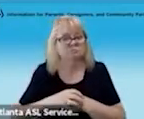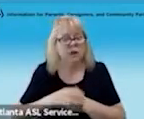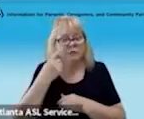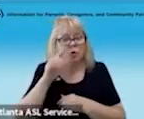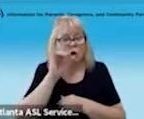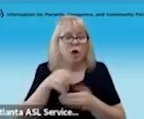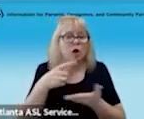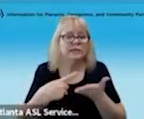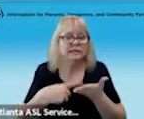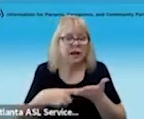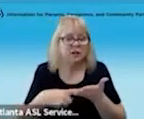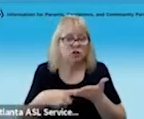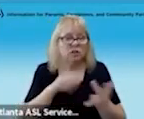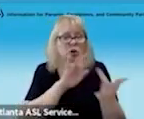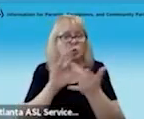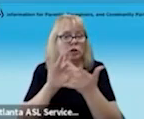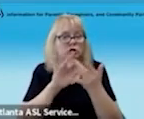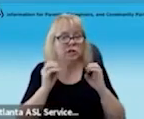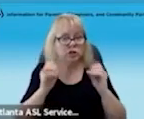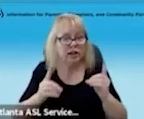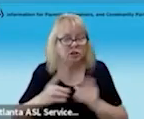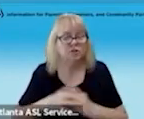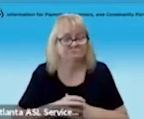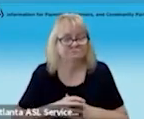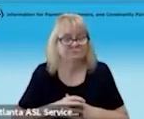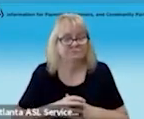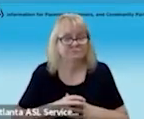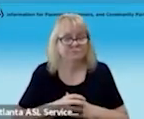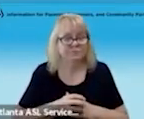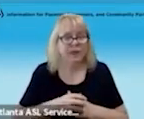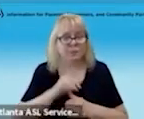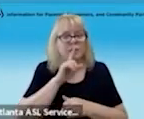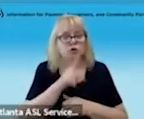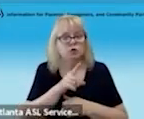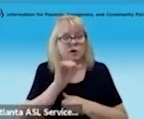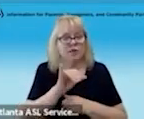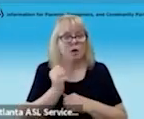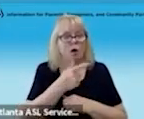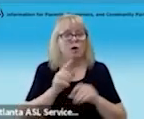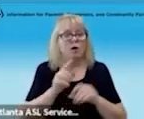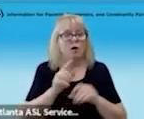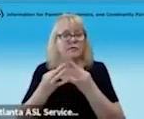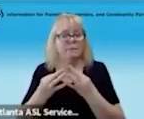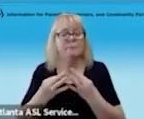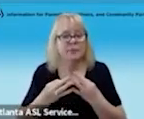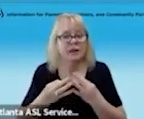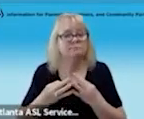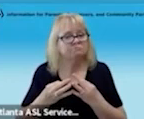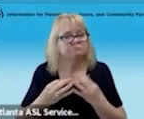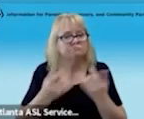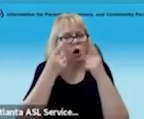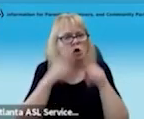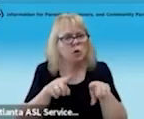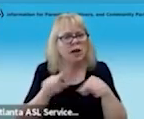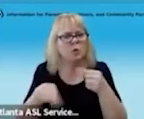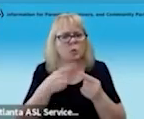family decisions, including health for the family, including children health as well. That's why we also included father as our target